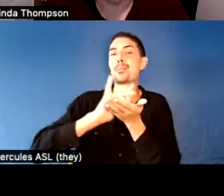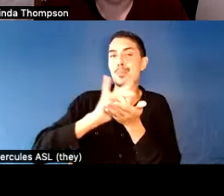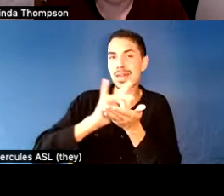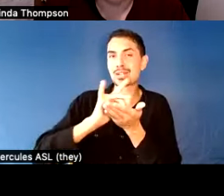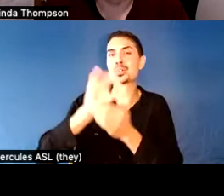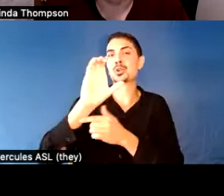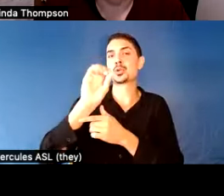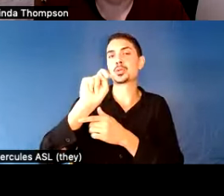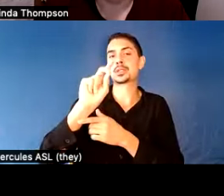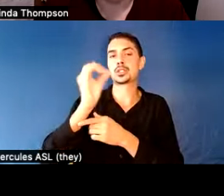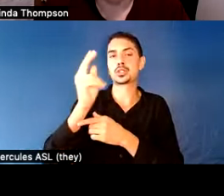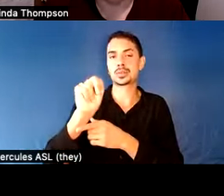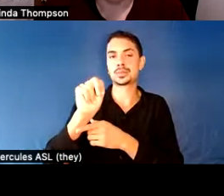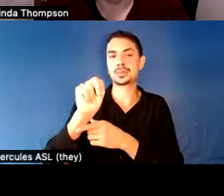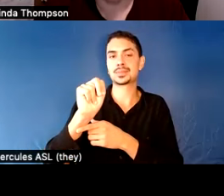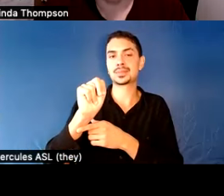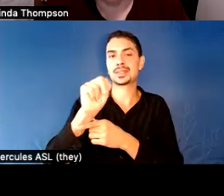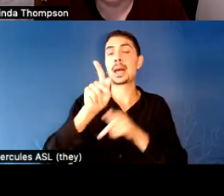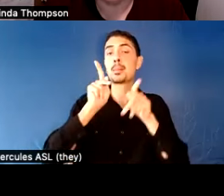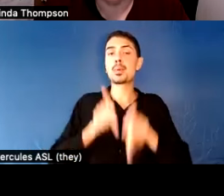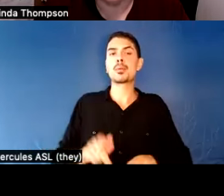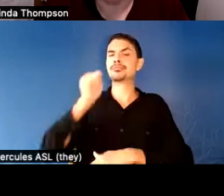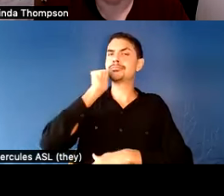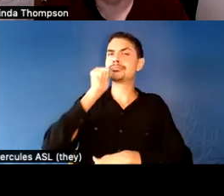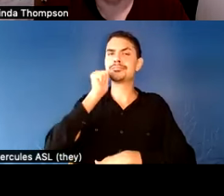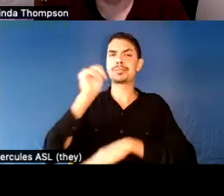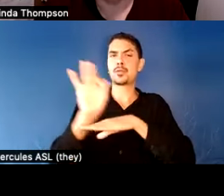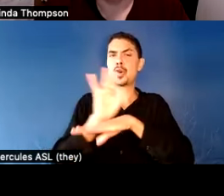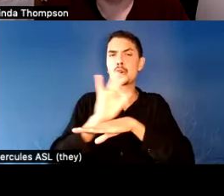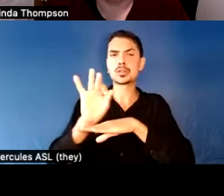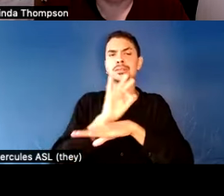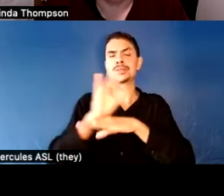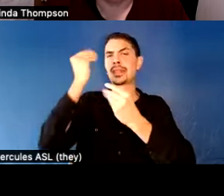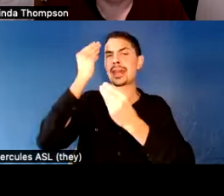functioning, their thinking, their feeling, their mood, and their ability to relate to others.